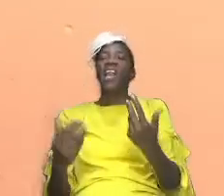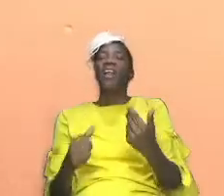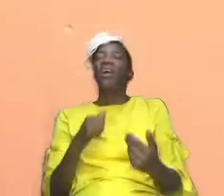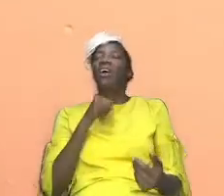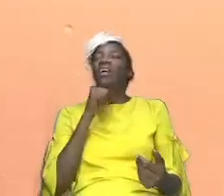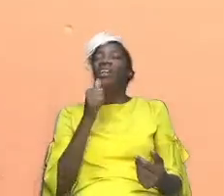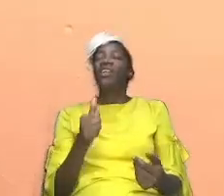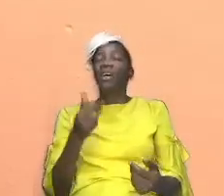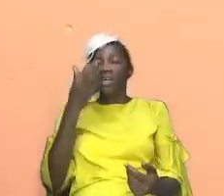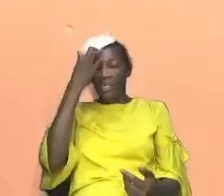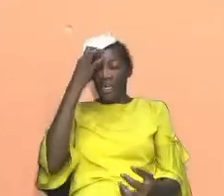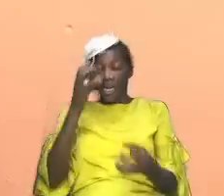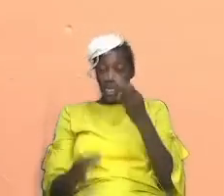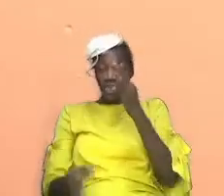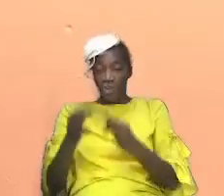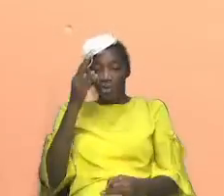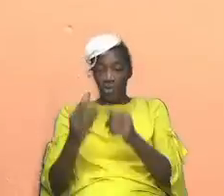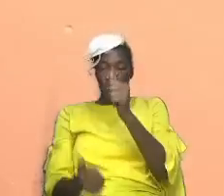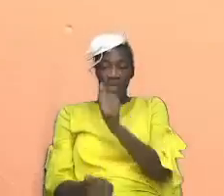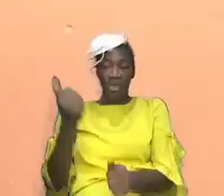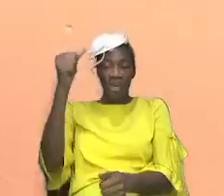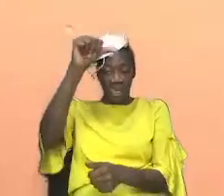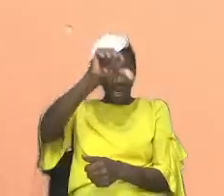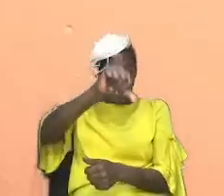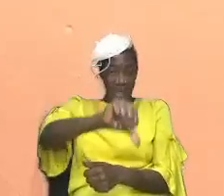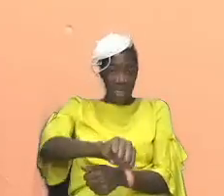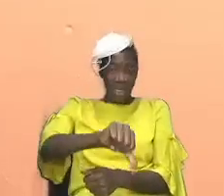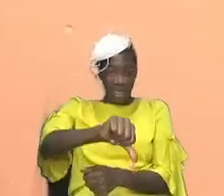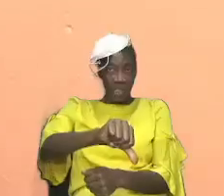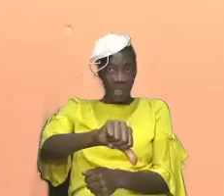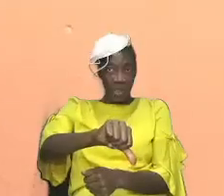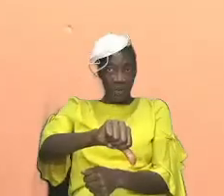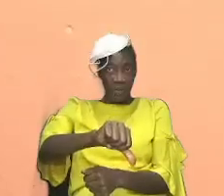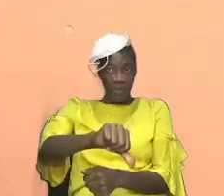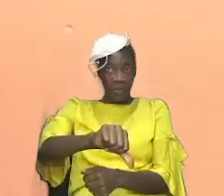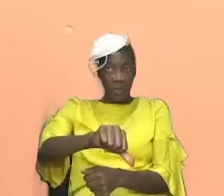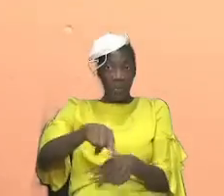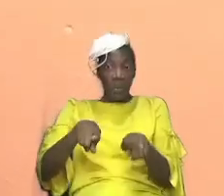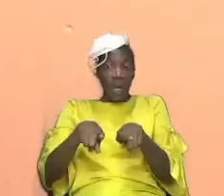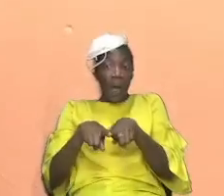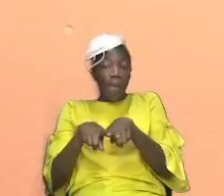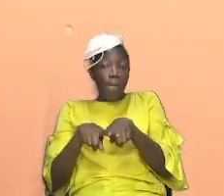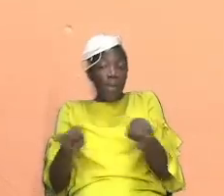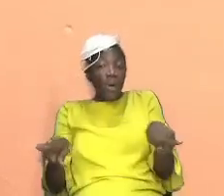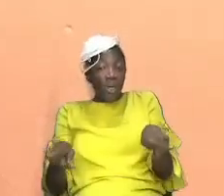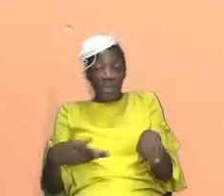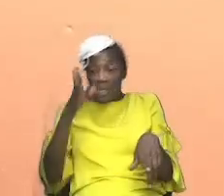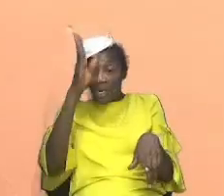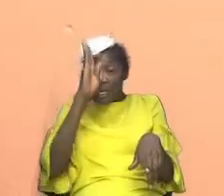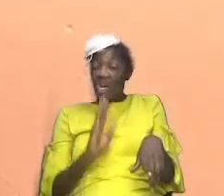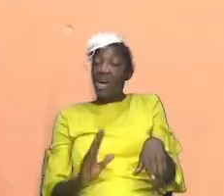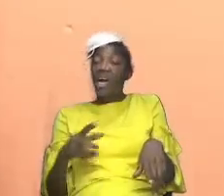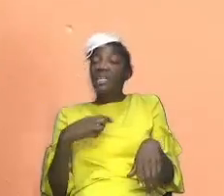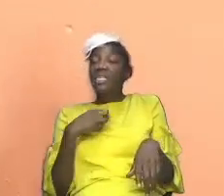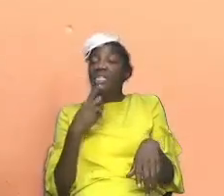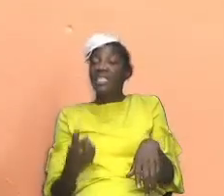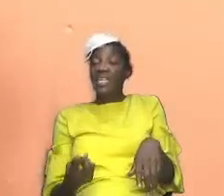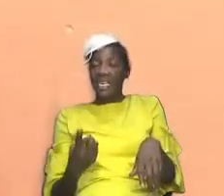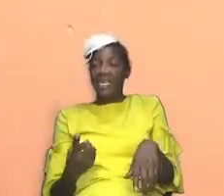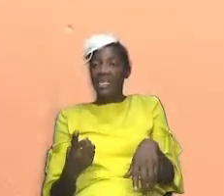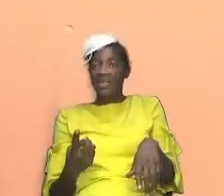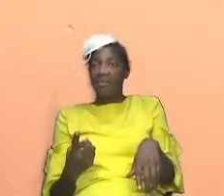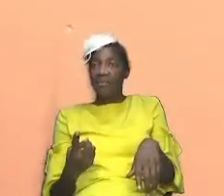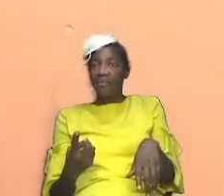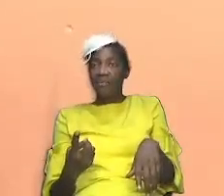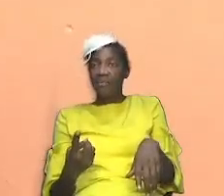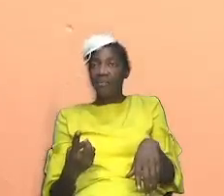to condemnation. And we want to make that clear in our minds. But then God did say, and speaking